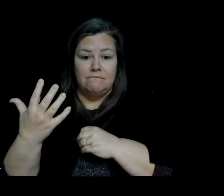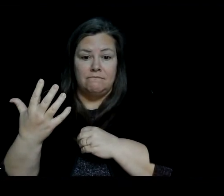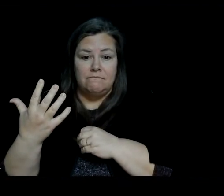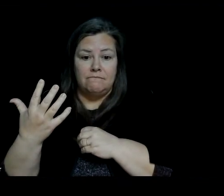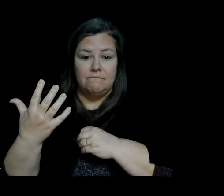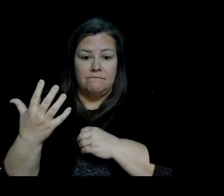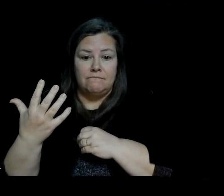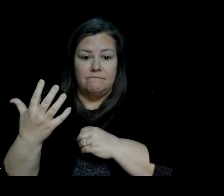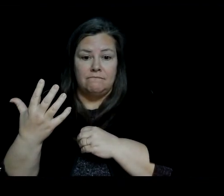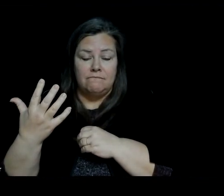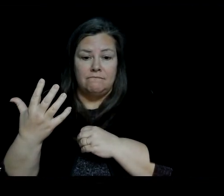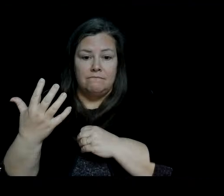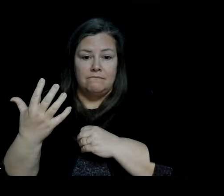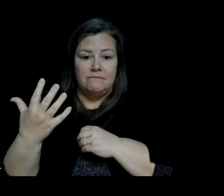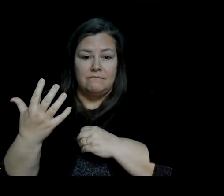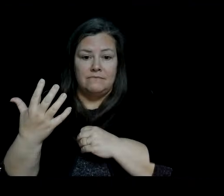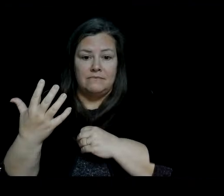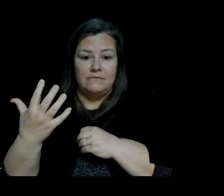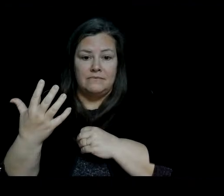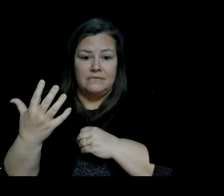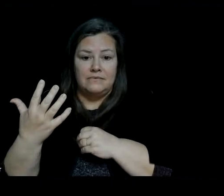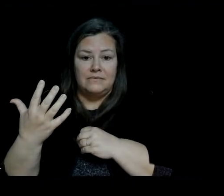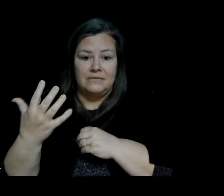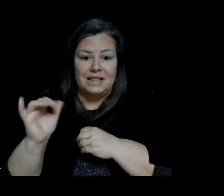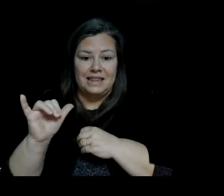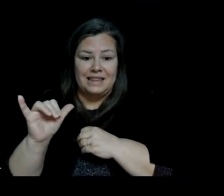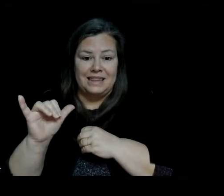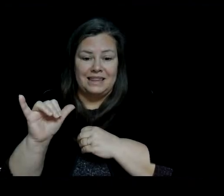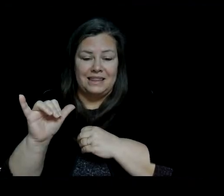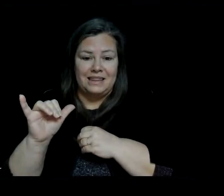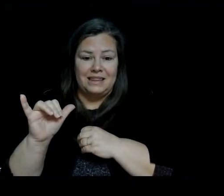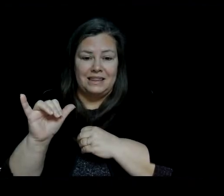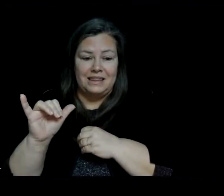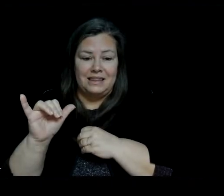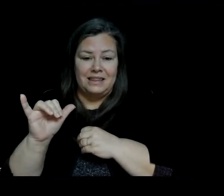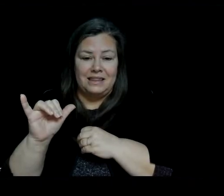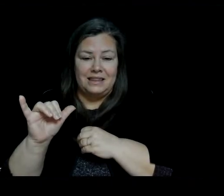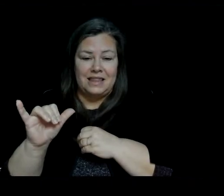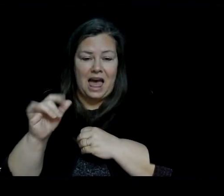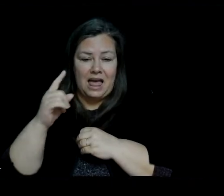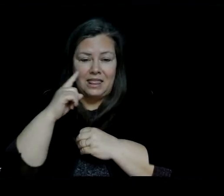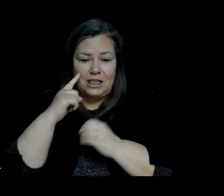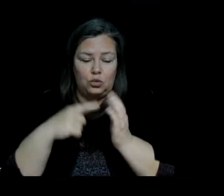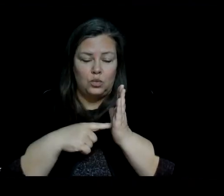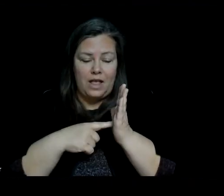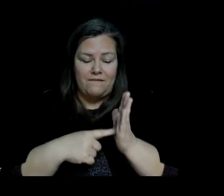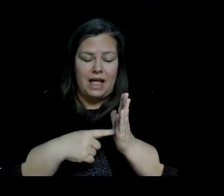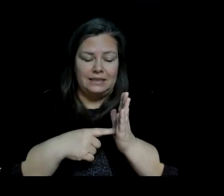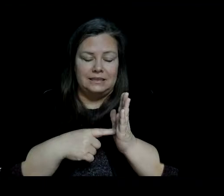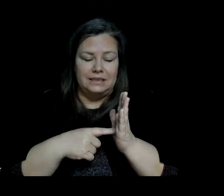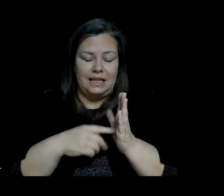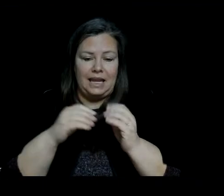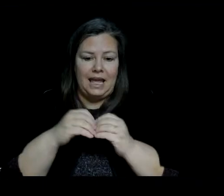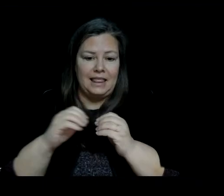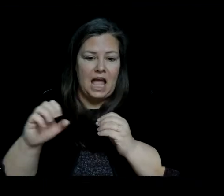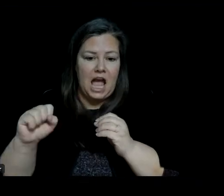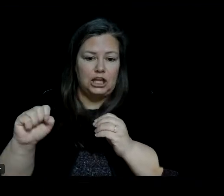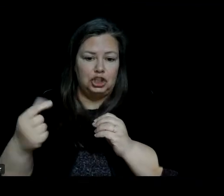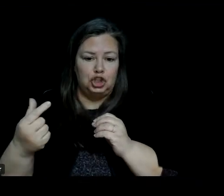That is reflected, I believe, in the